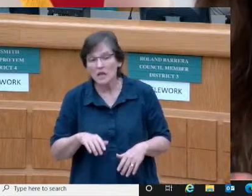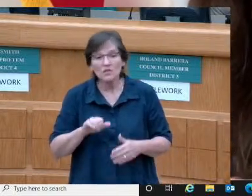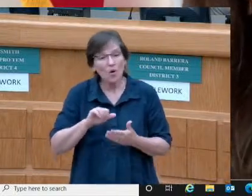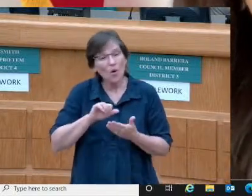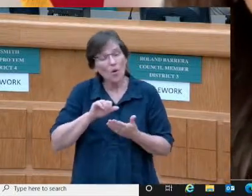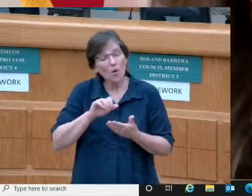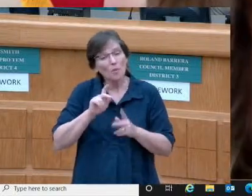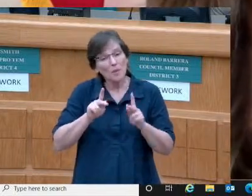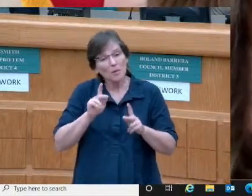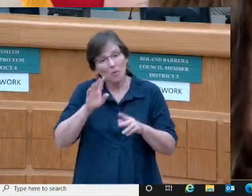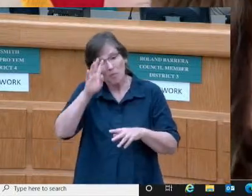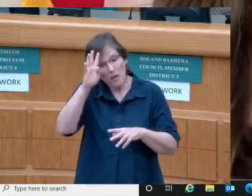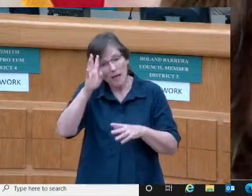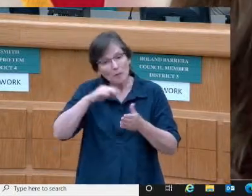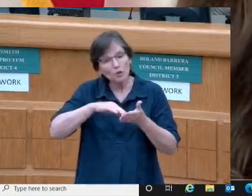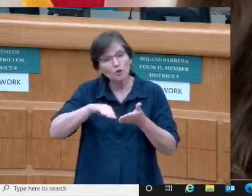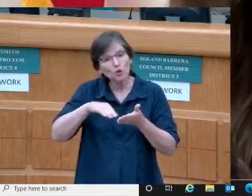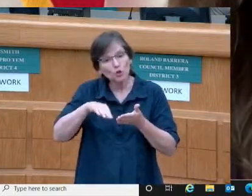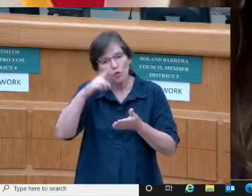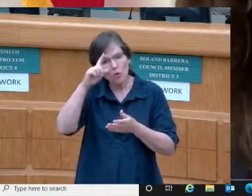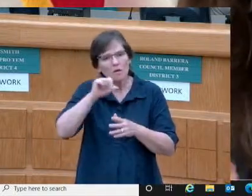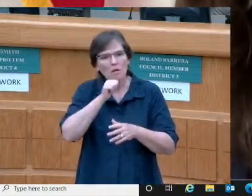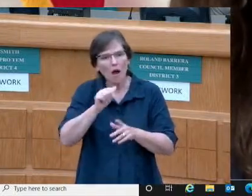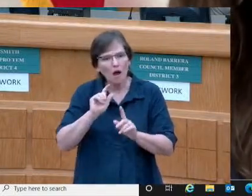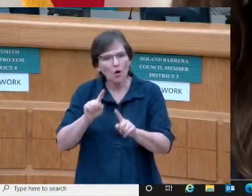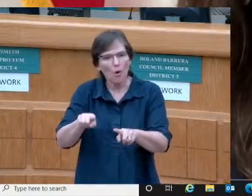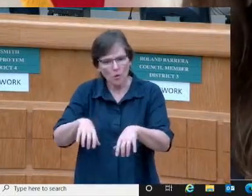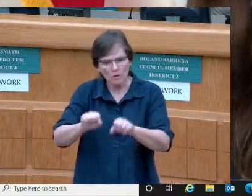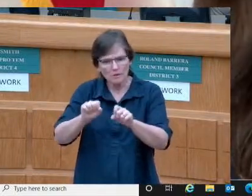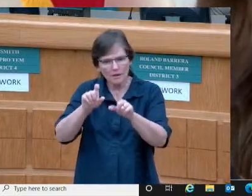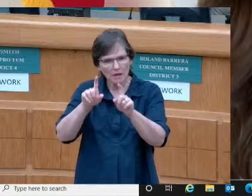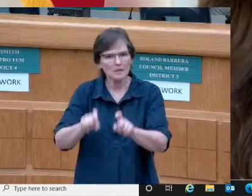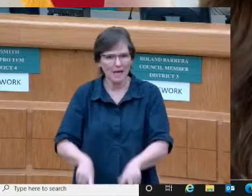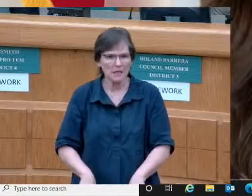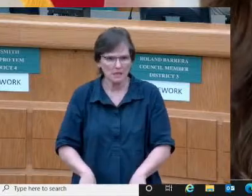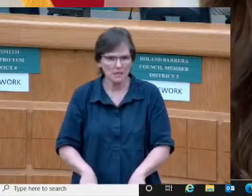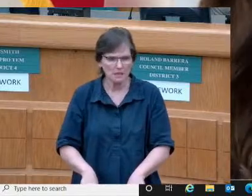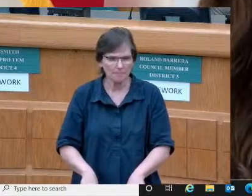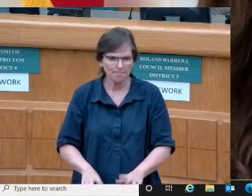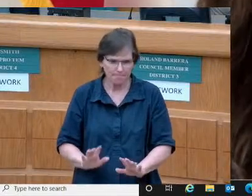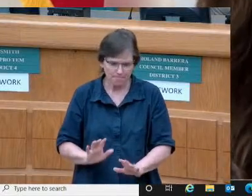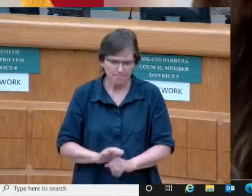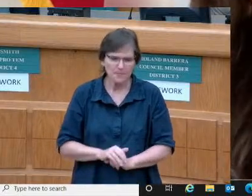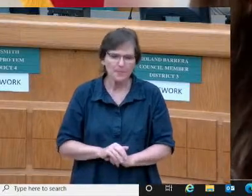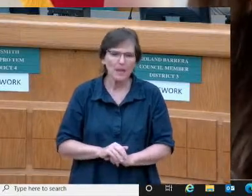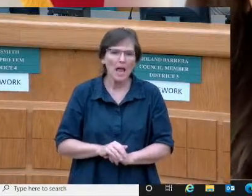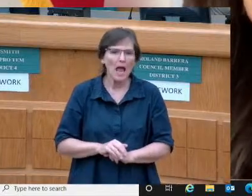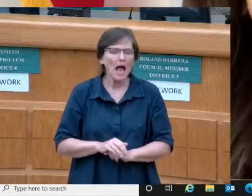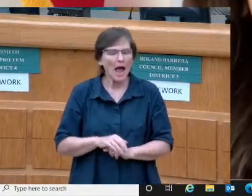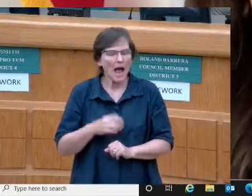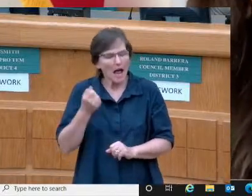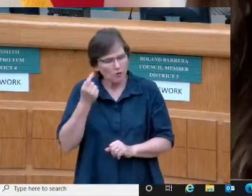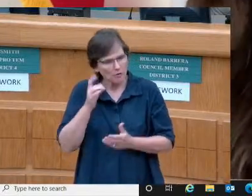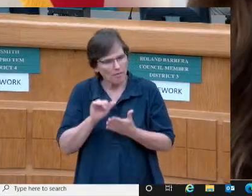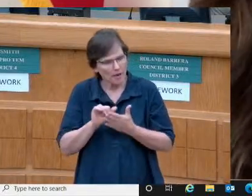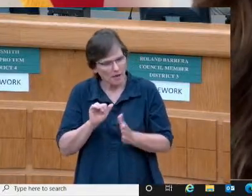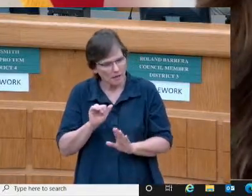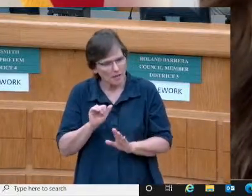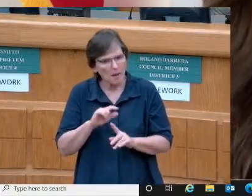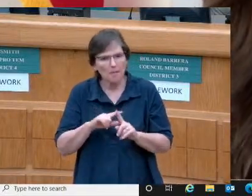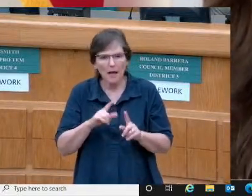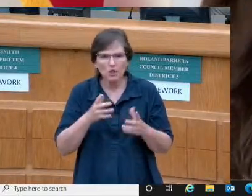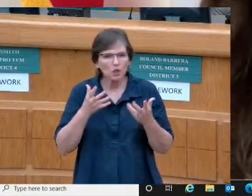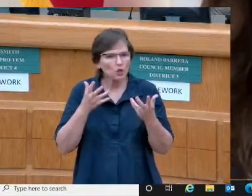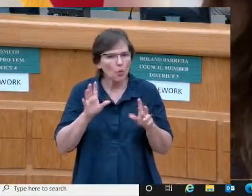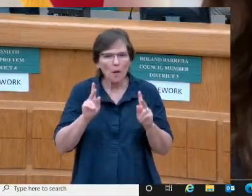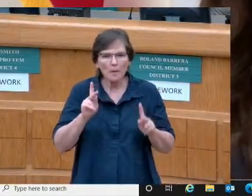just don't want to find out at all. And I understand that as well. But I don't want people to fear that there is some